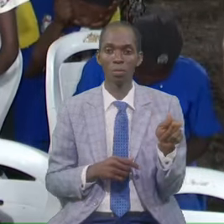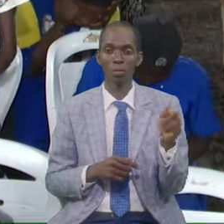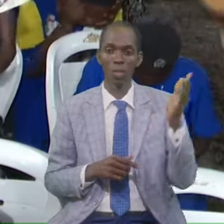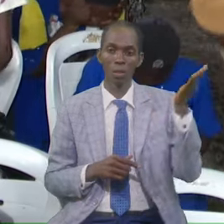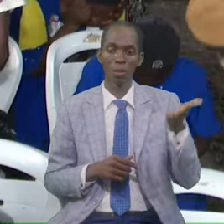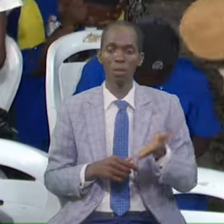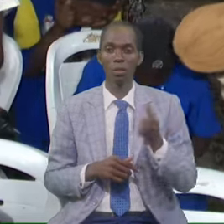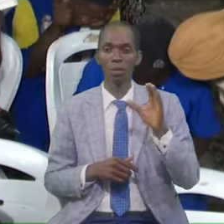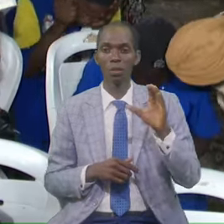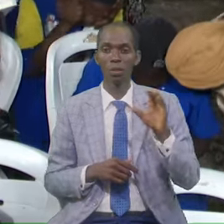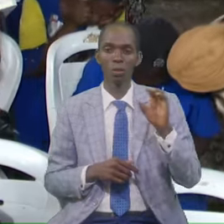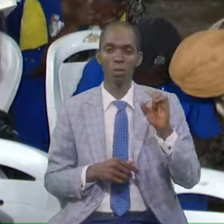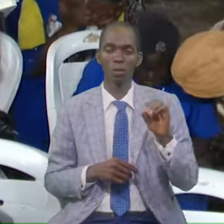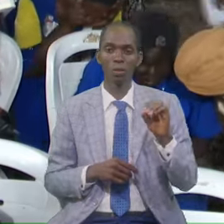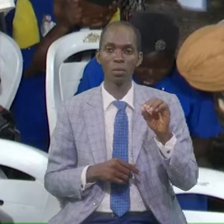gckhq.org/connect.